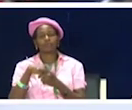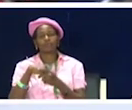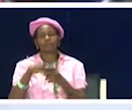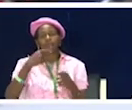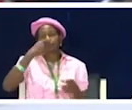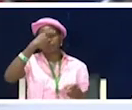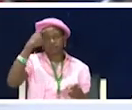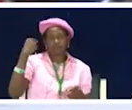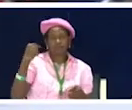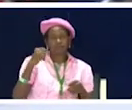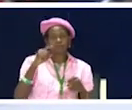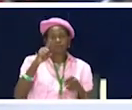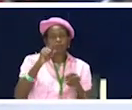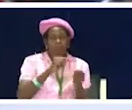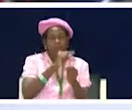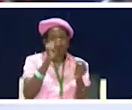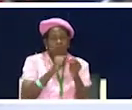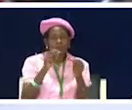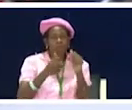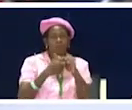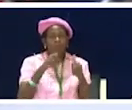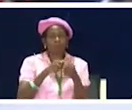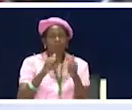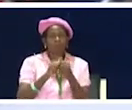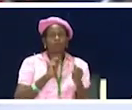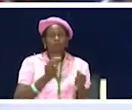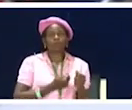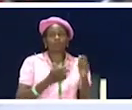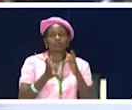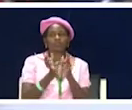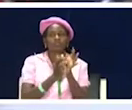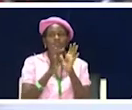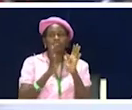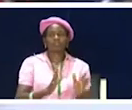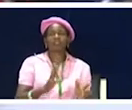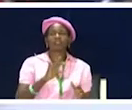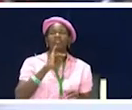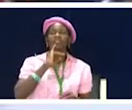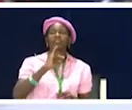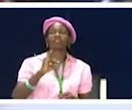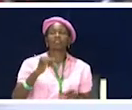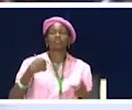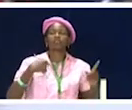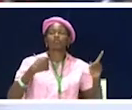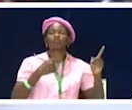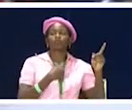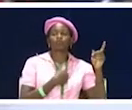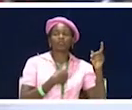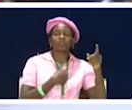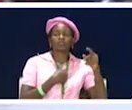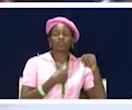Because one major problem with us Christians is we